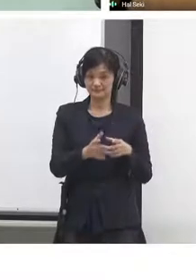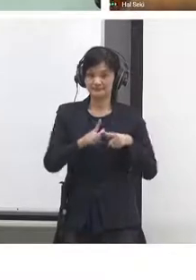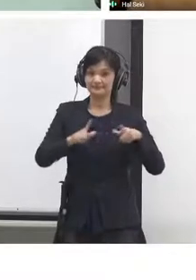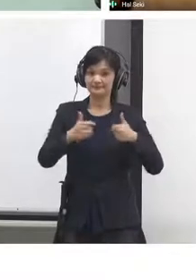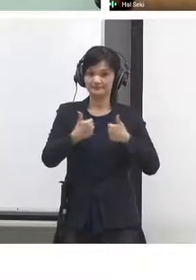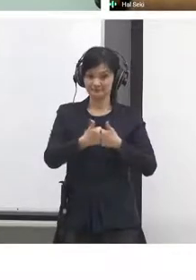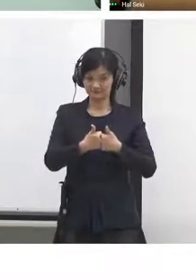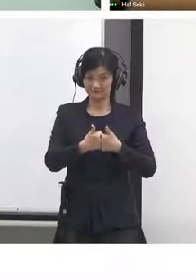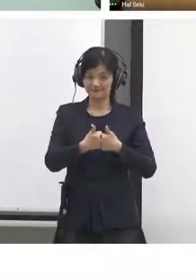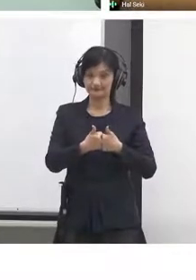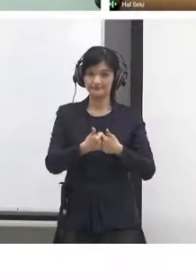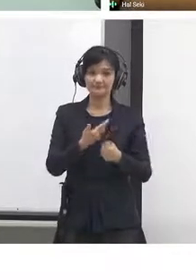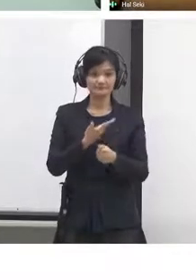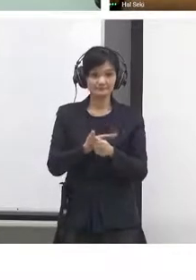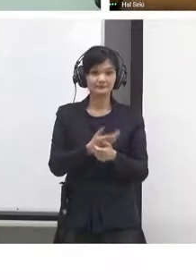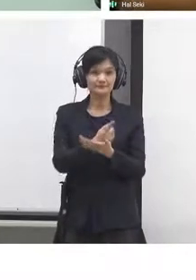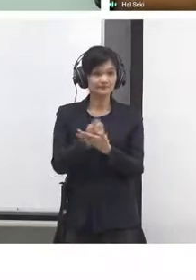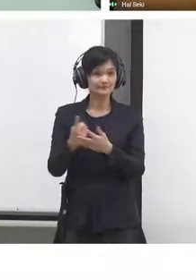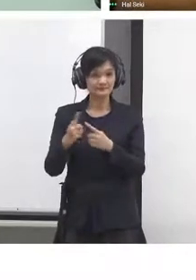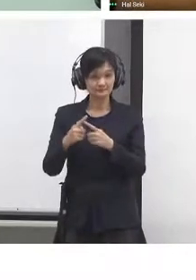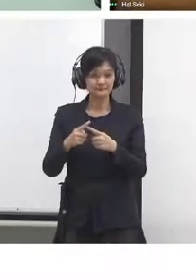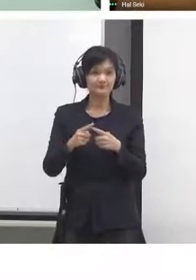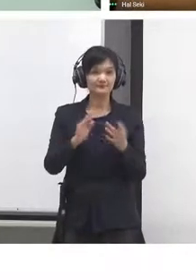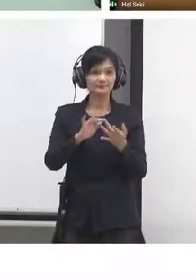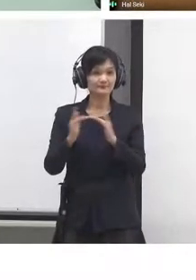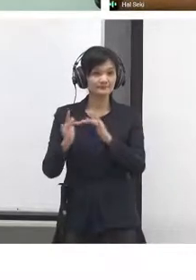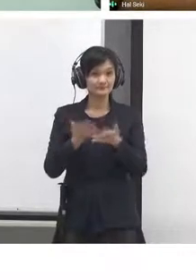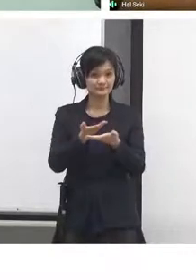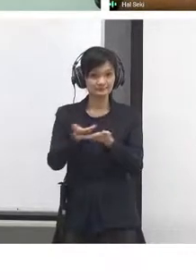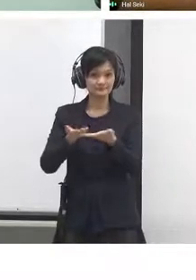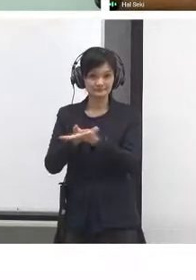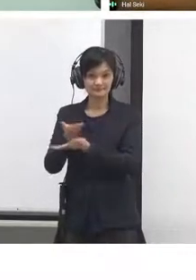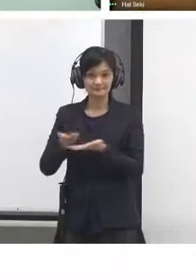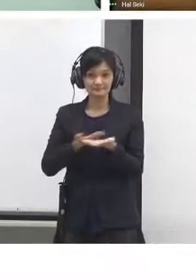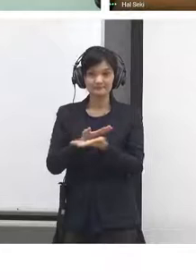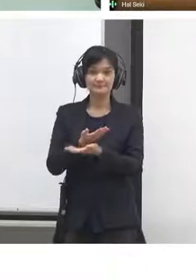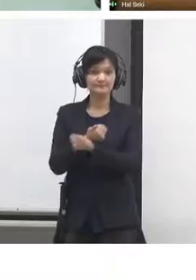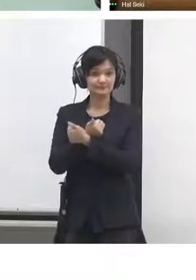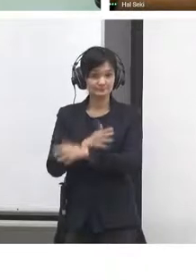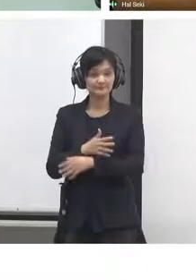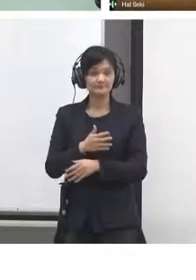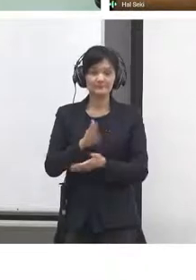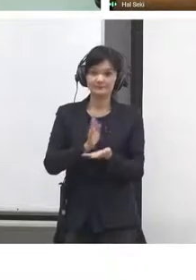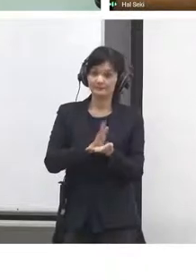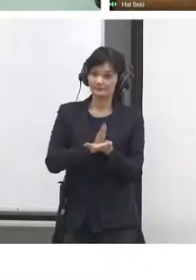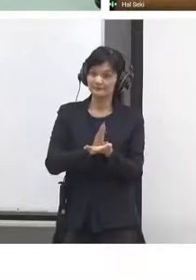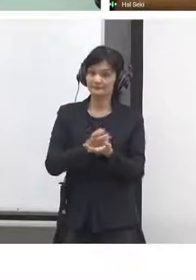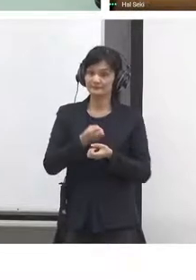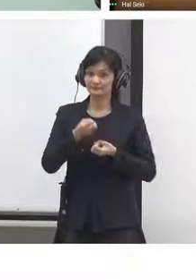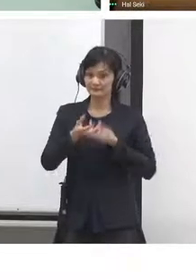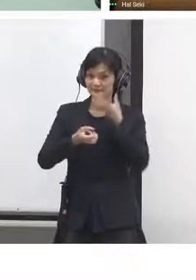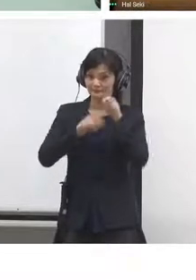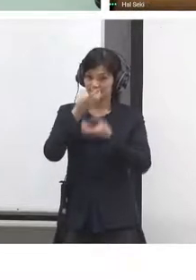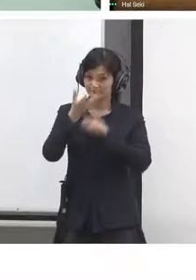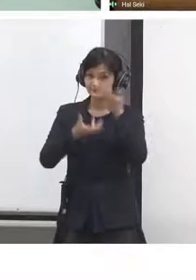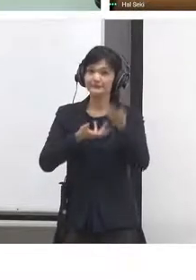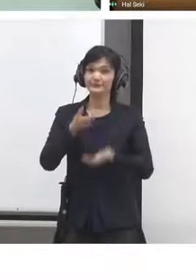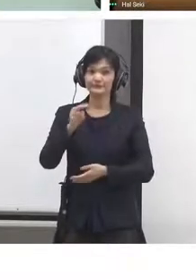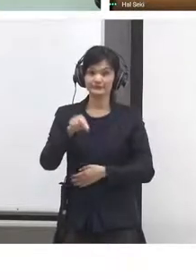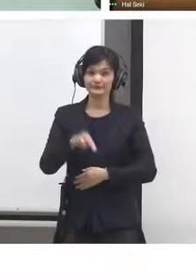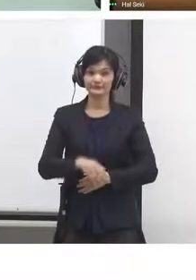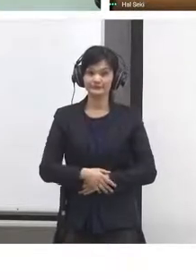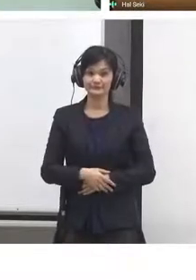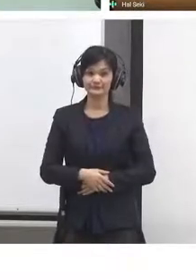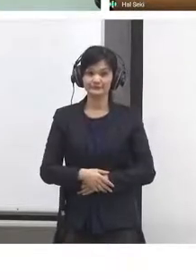to share their experience so they can learn many things from